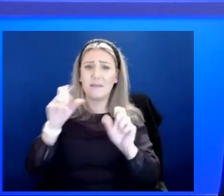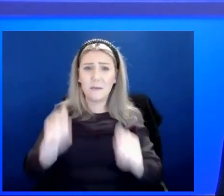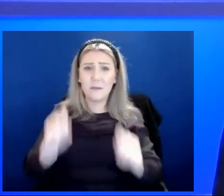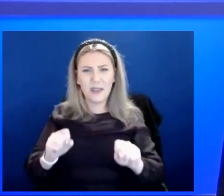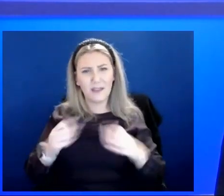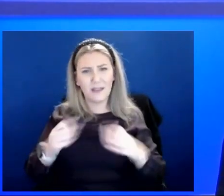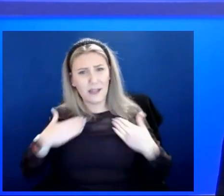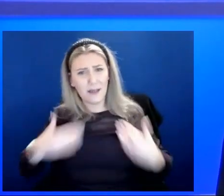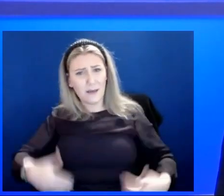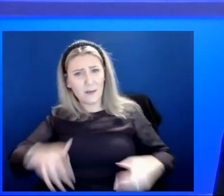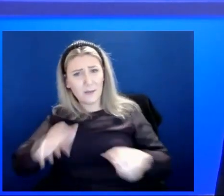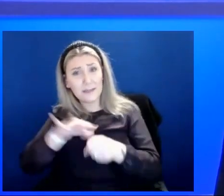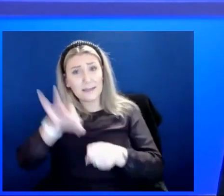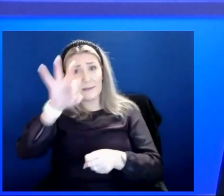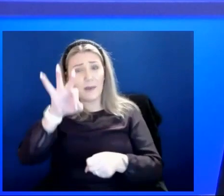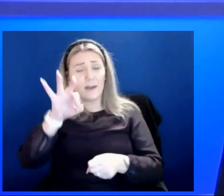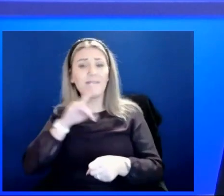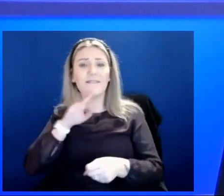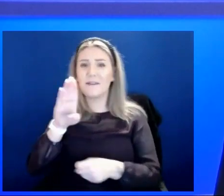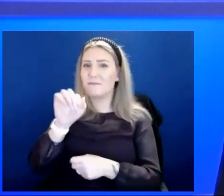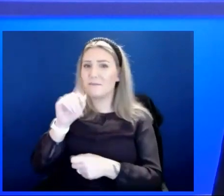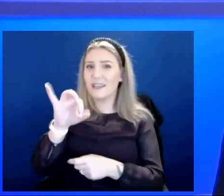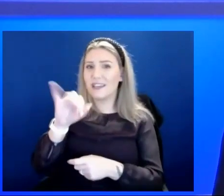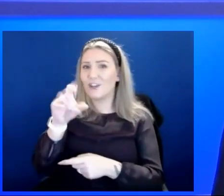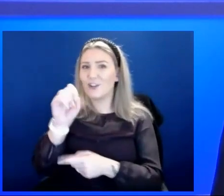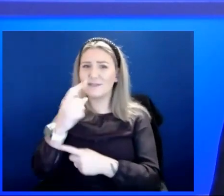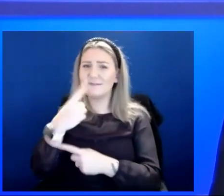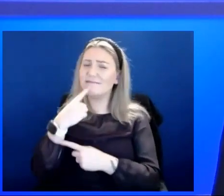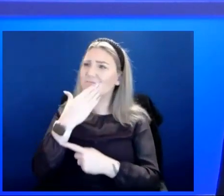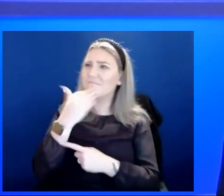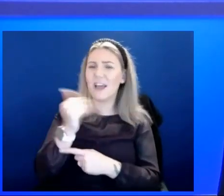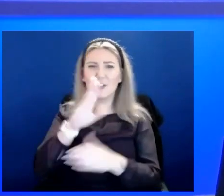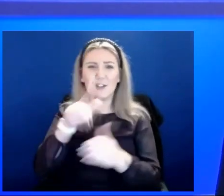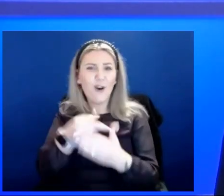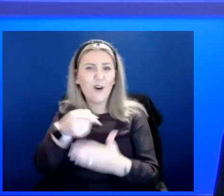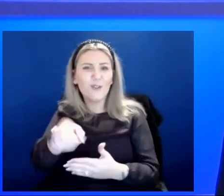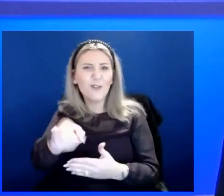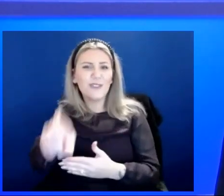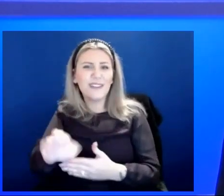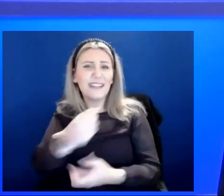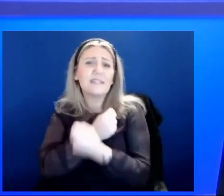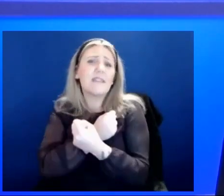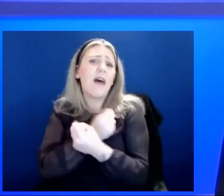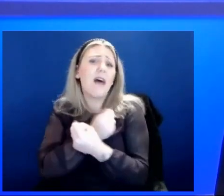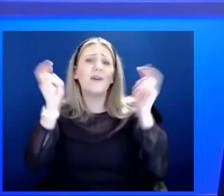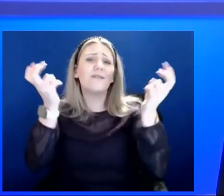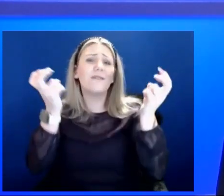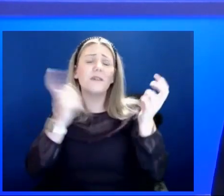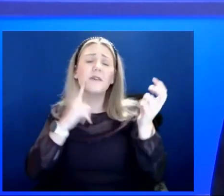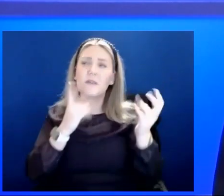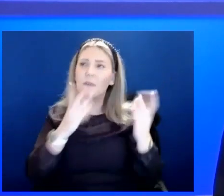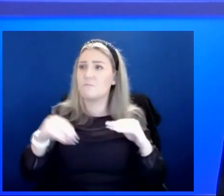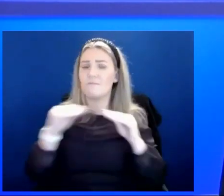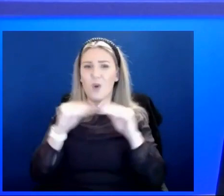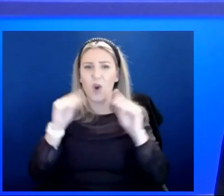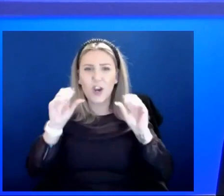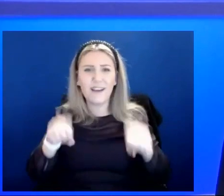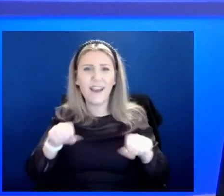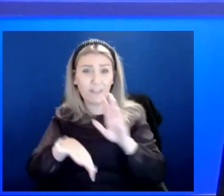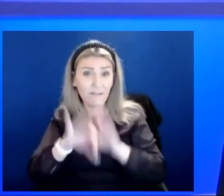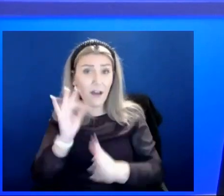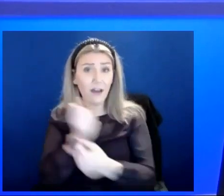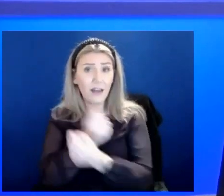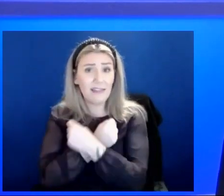that, the Beatles said it best, all you need is love. And the more that you can turn to, look to, find the love that's